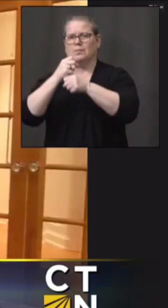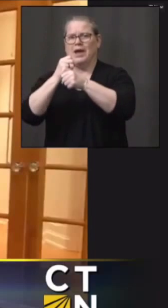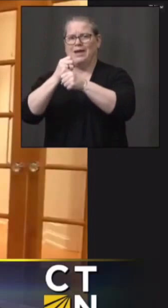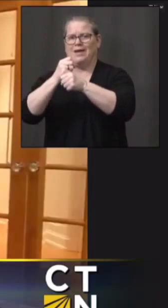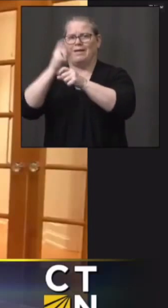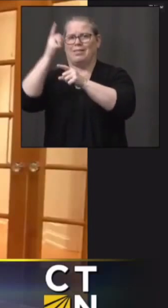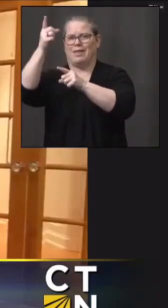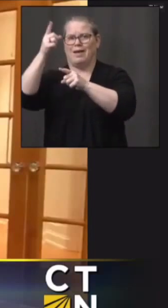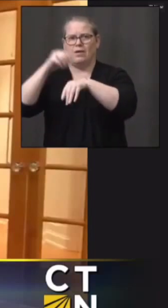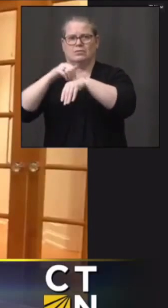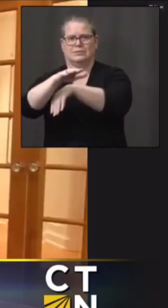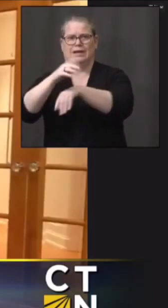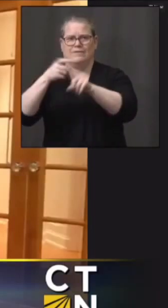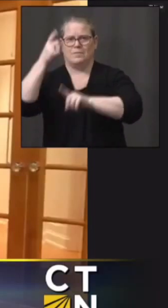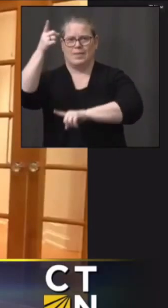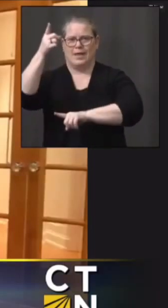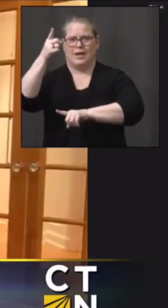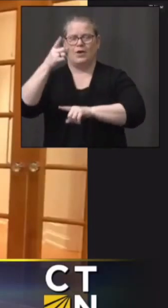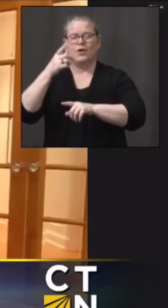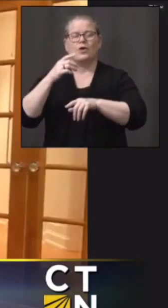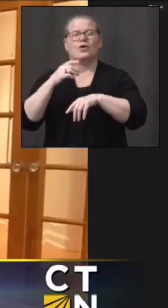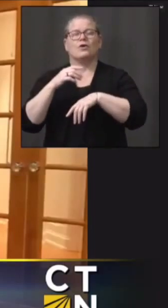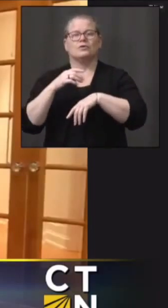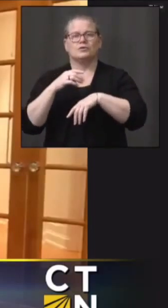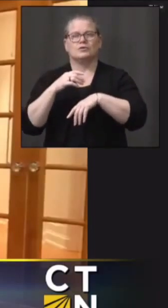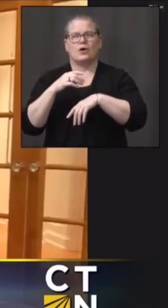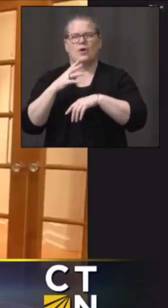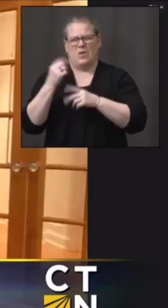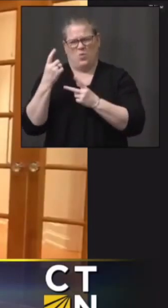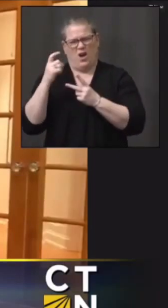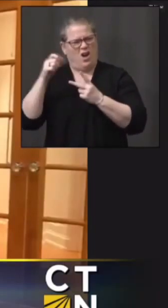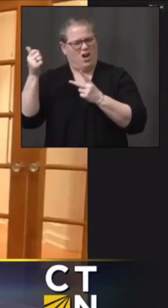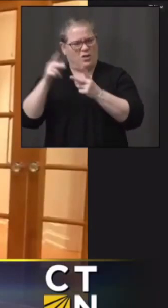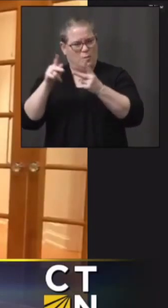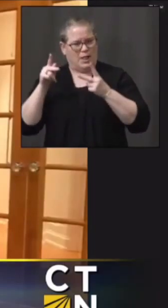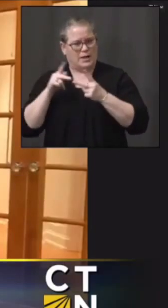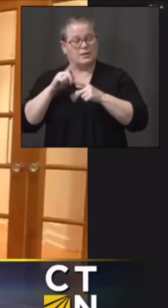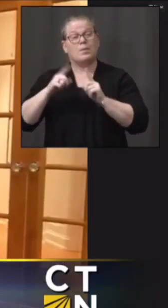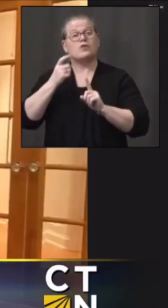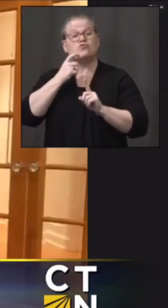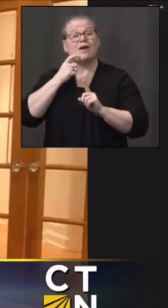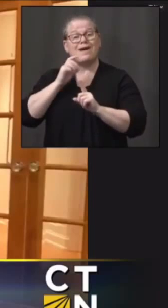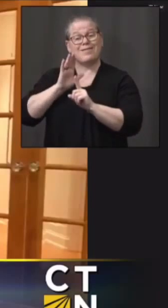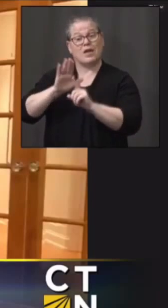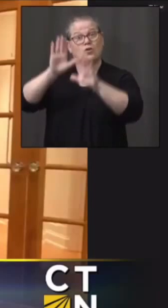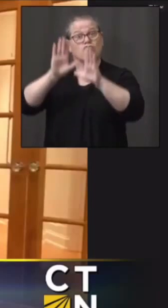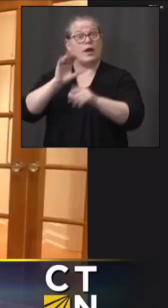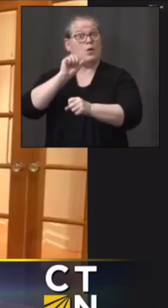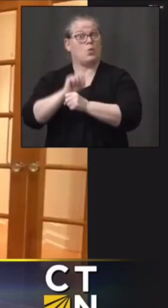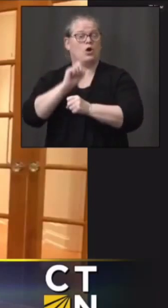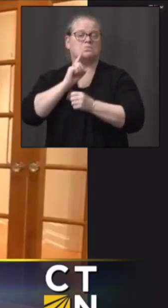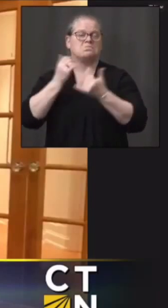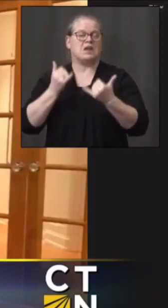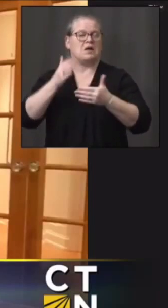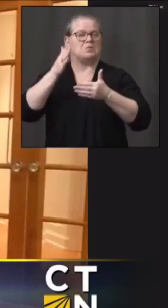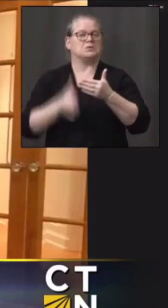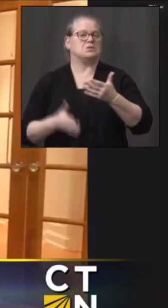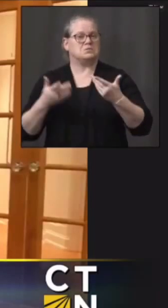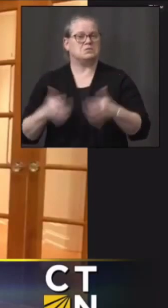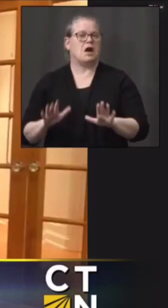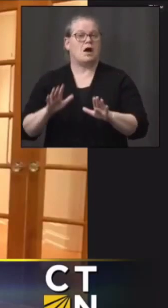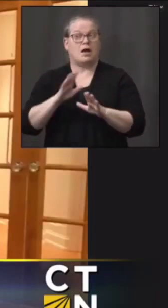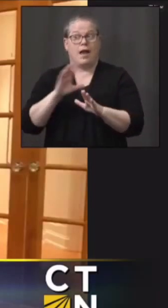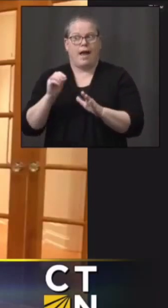And one other site as well. So the great work that was done in Groton is kind of done and is evidenced in the really